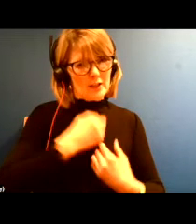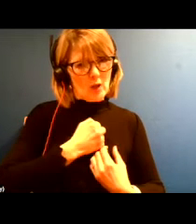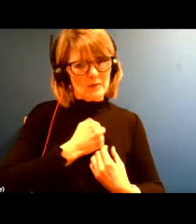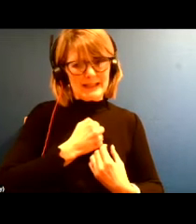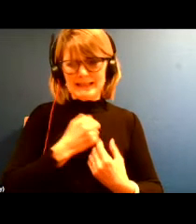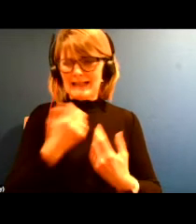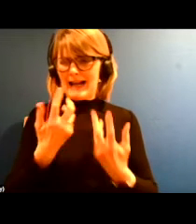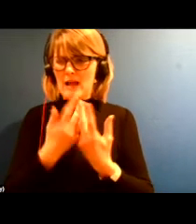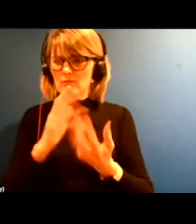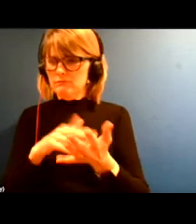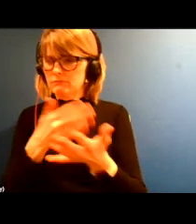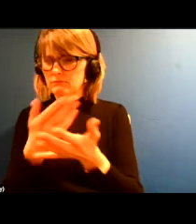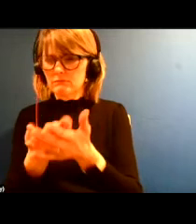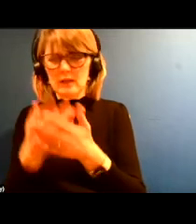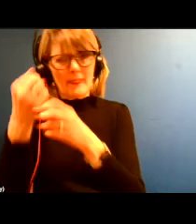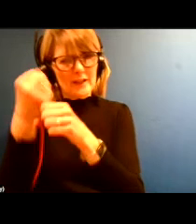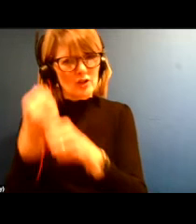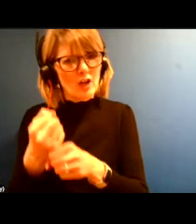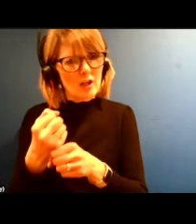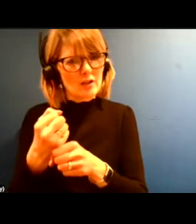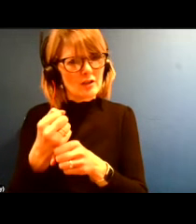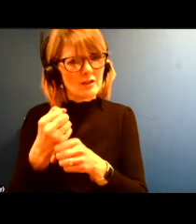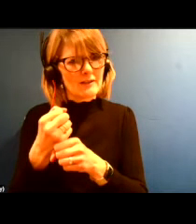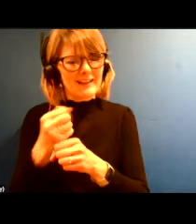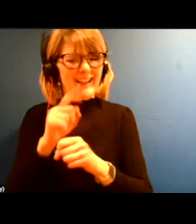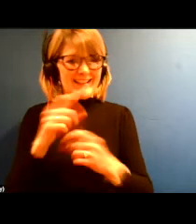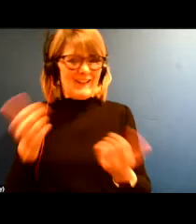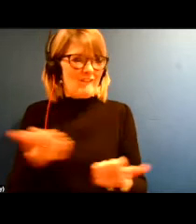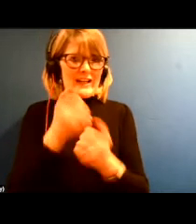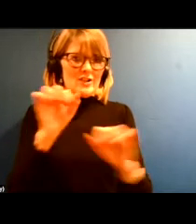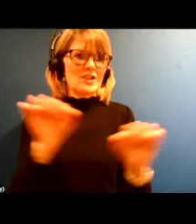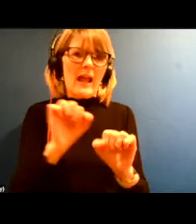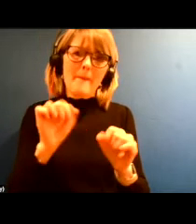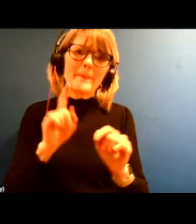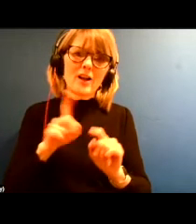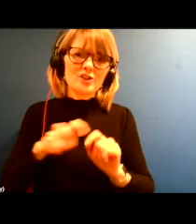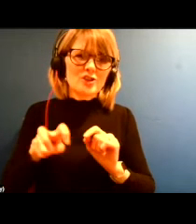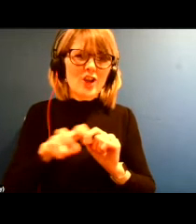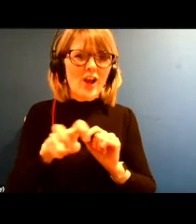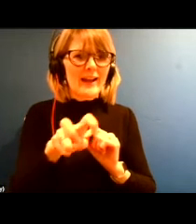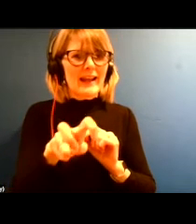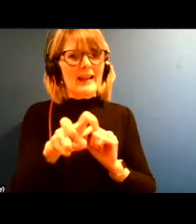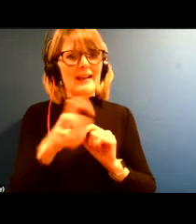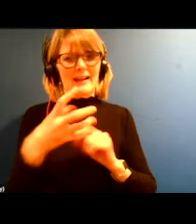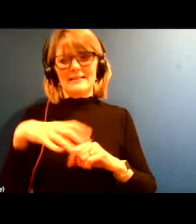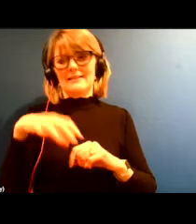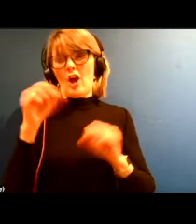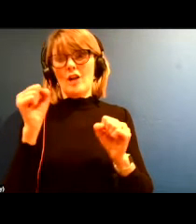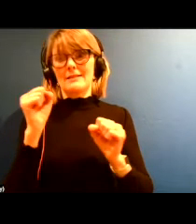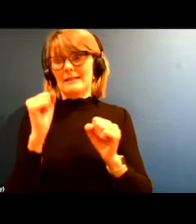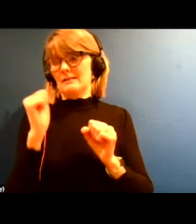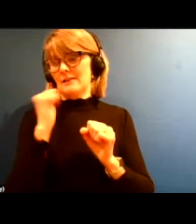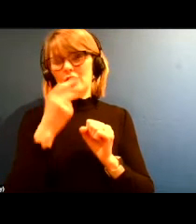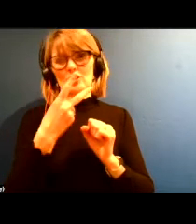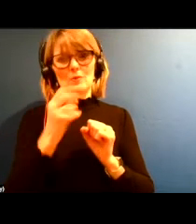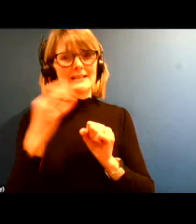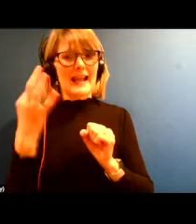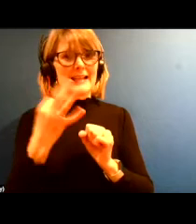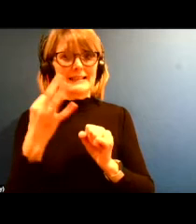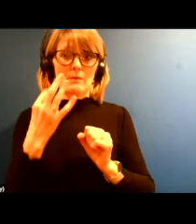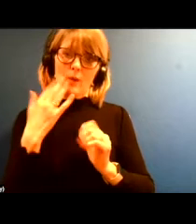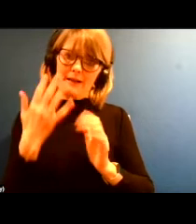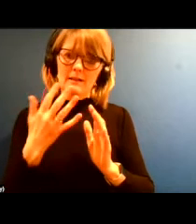As grand as this sounds, this isn't a completed task, of course, but rather a journey that for me began at the moment the psychologist discharged me from her